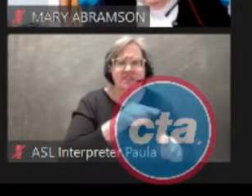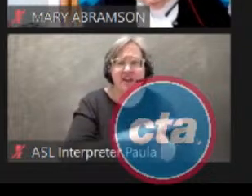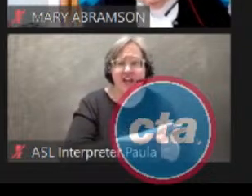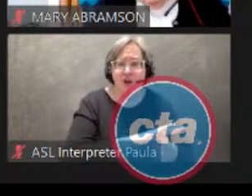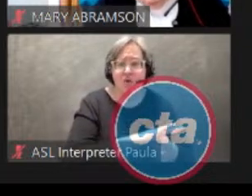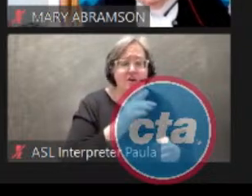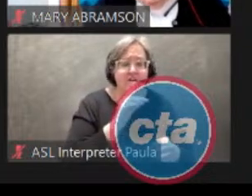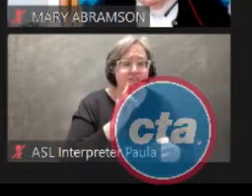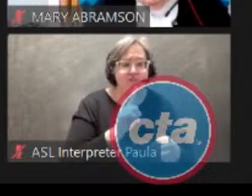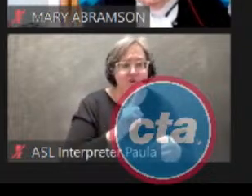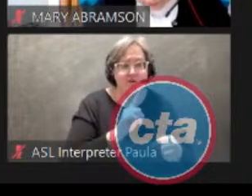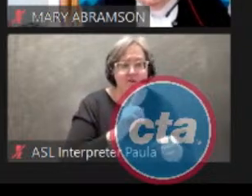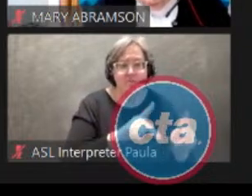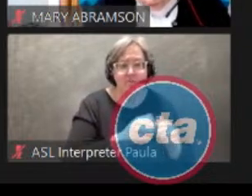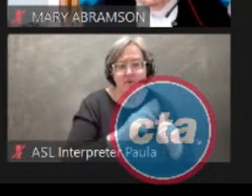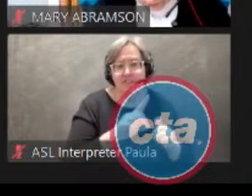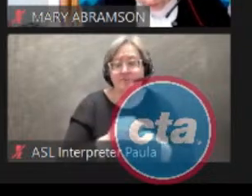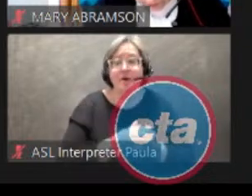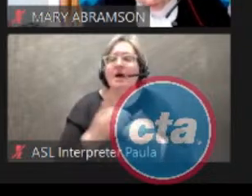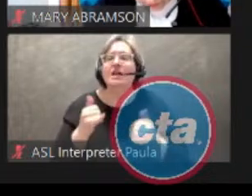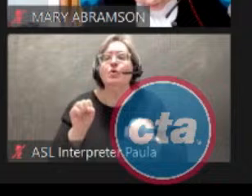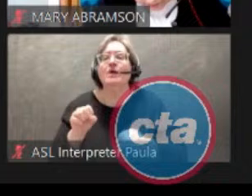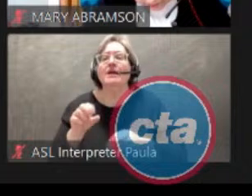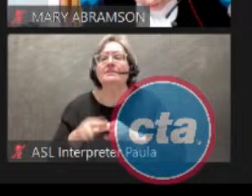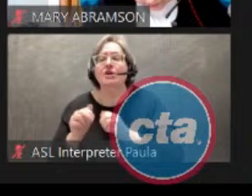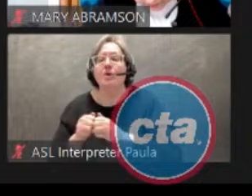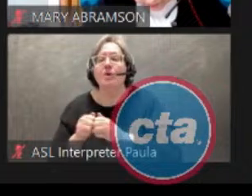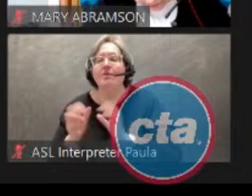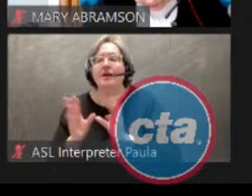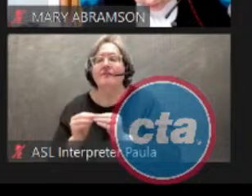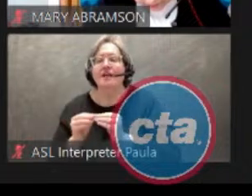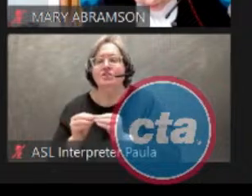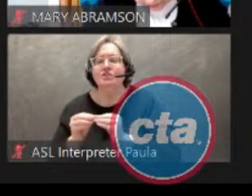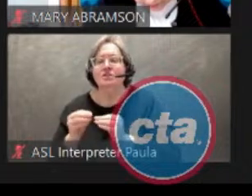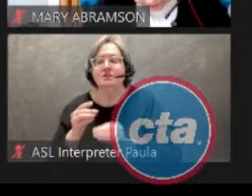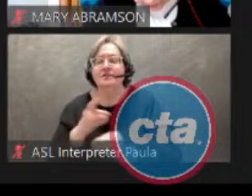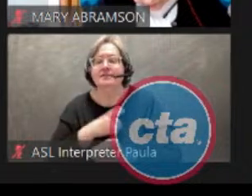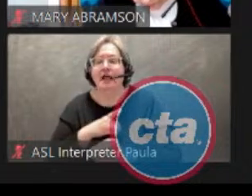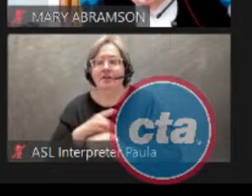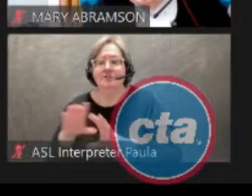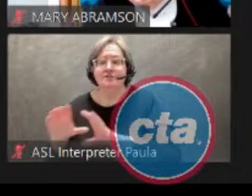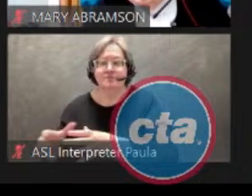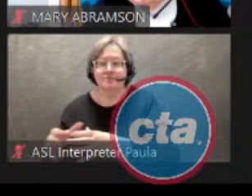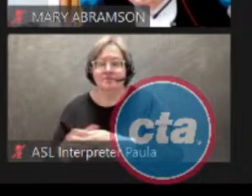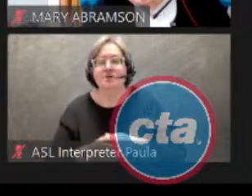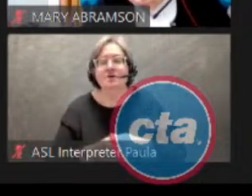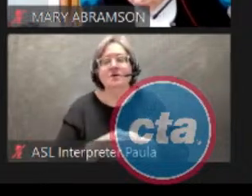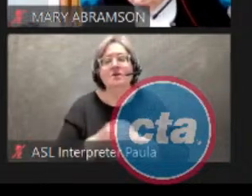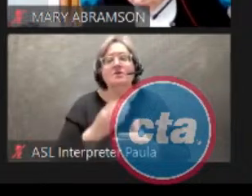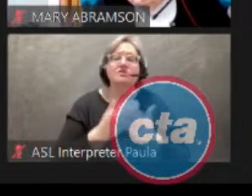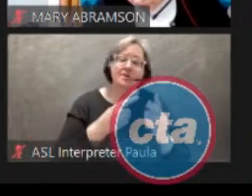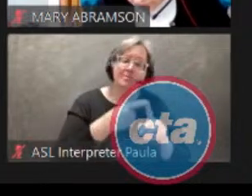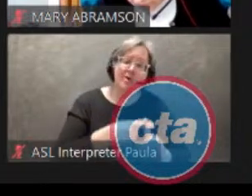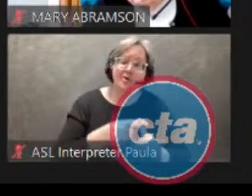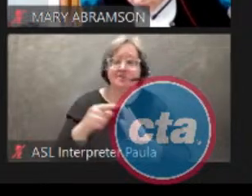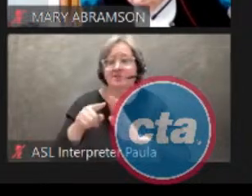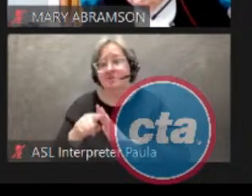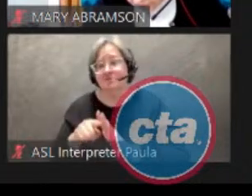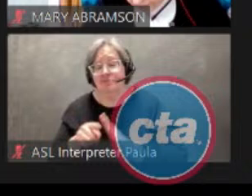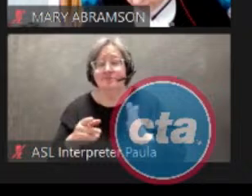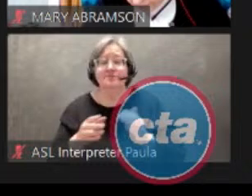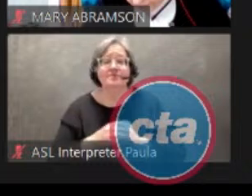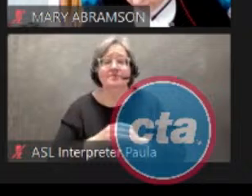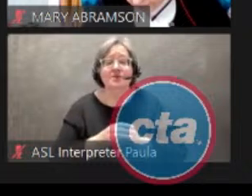using for this particular convention, people will be able to sit with their convention partners. That has some pros and cons because you've